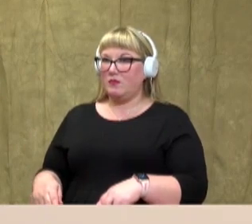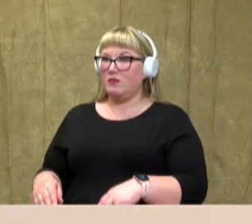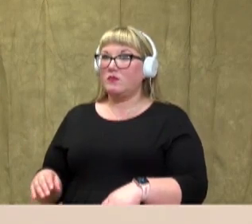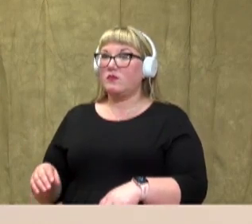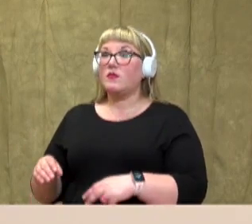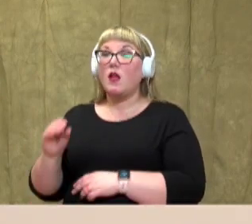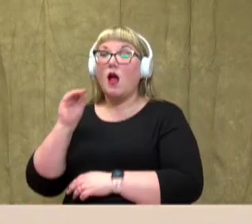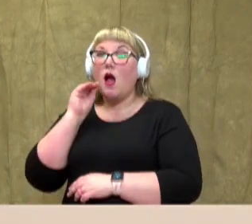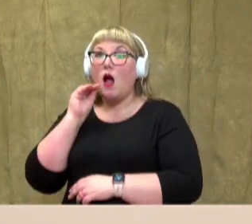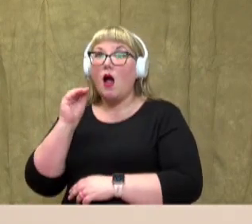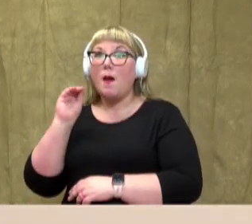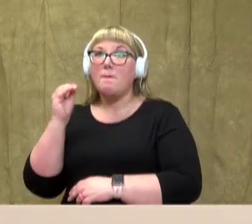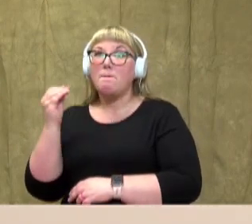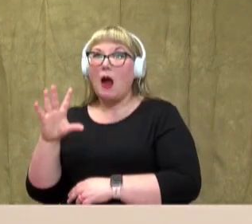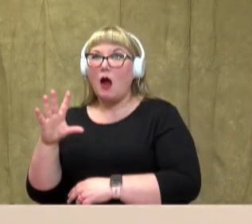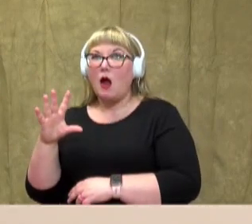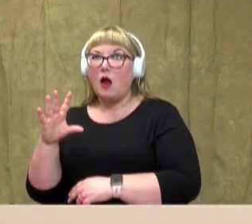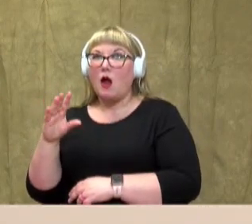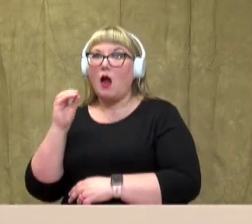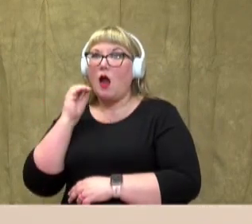see. Up,